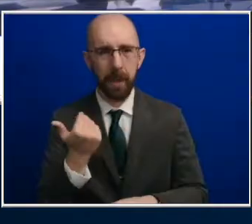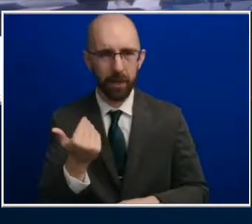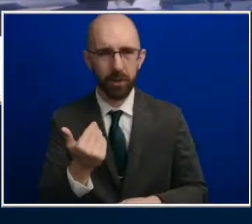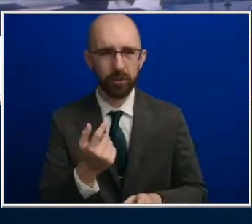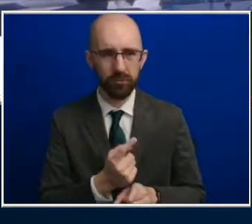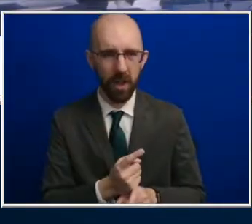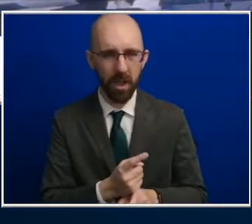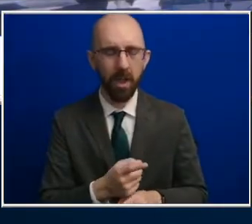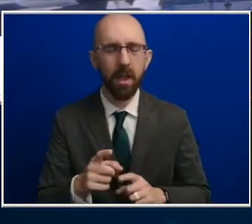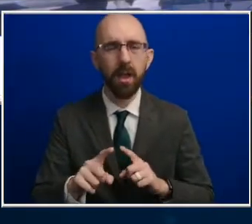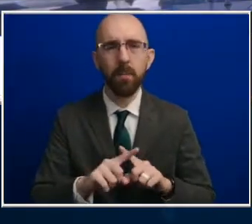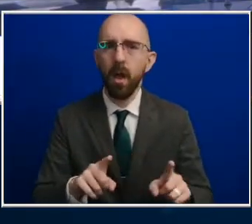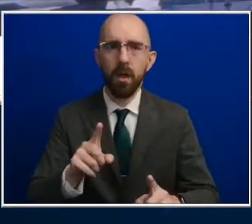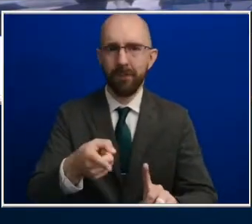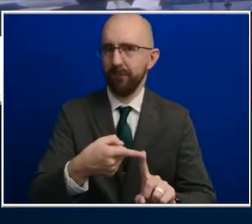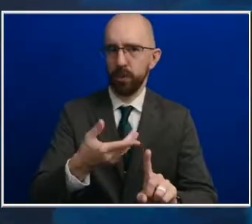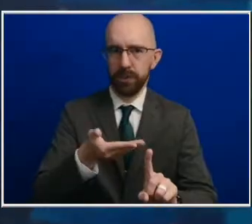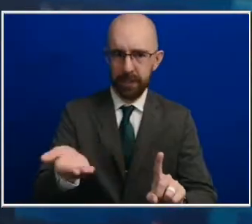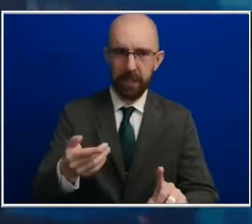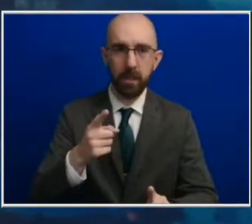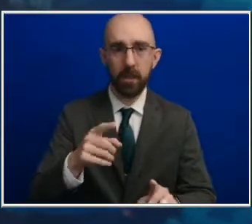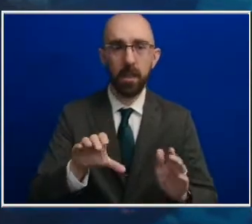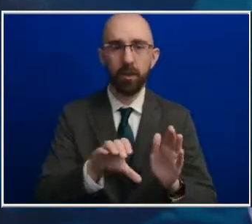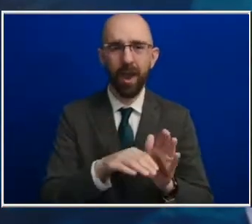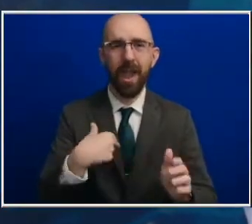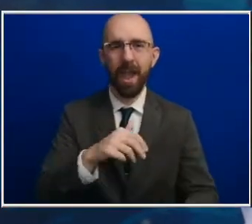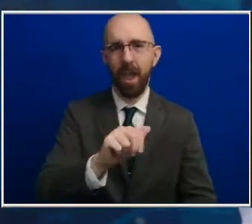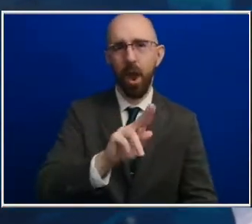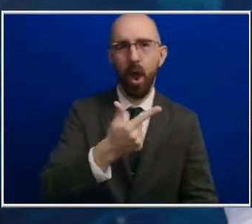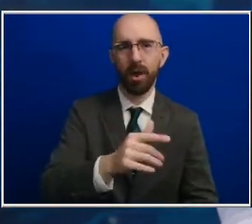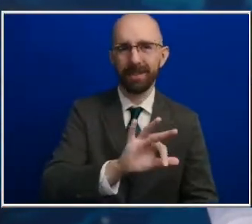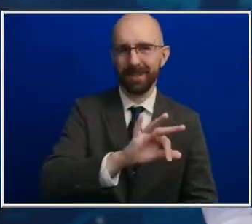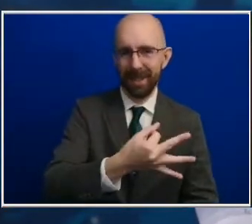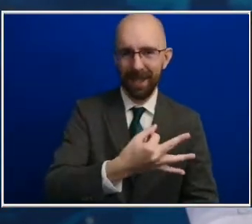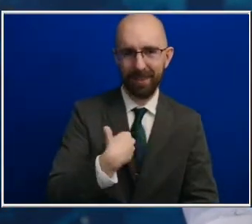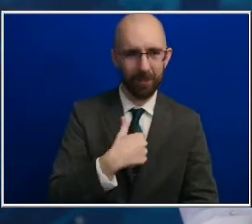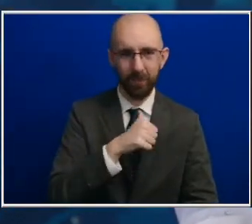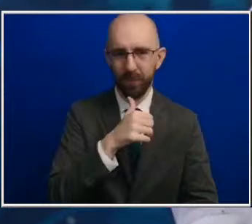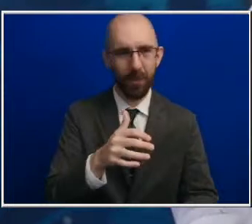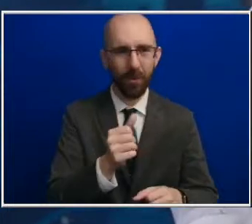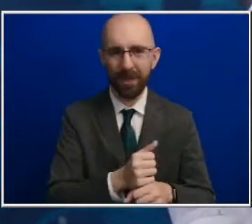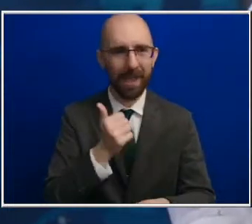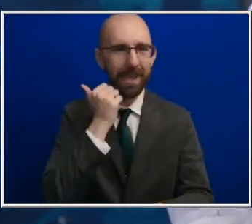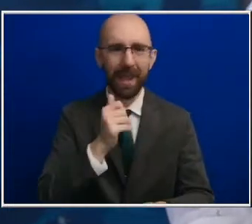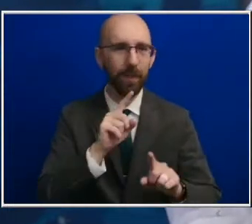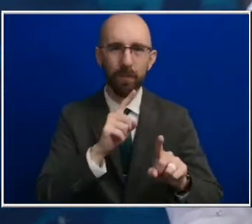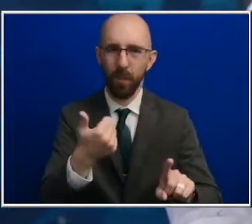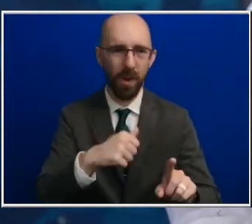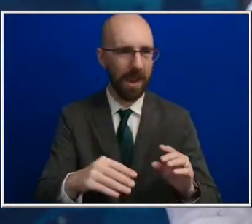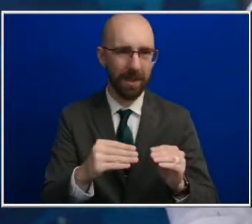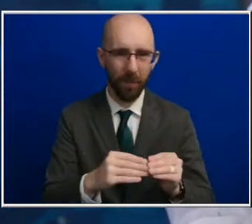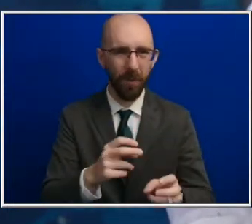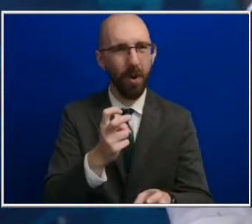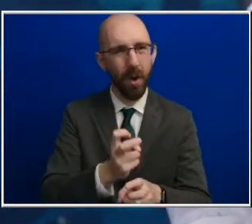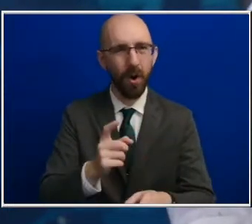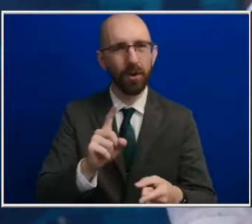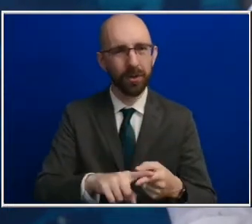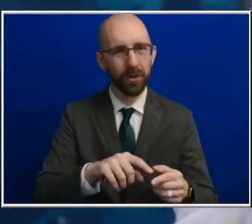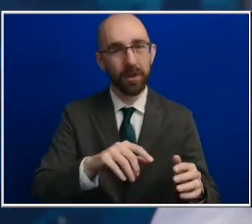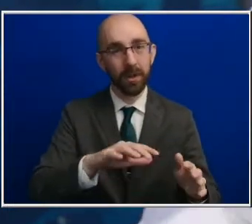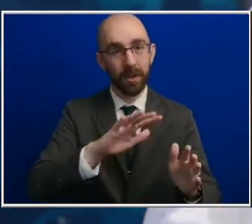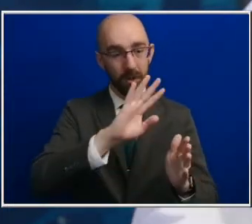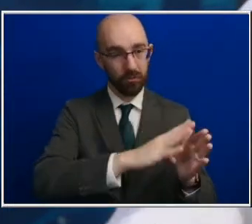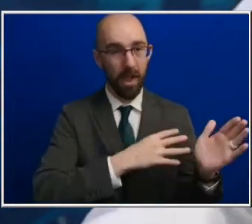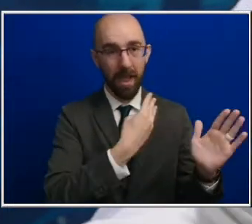if first of all, one of the graphs had an August 9th date. We don't get daily reporting anymore. Yeah. And so it's hard to make those graphs. You know, you get these